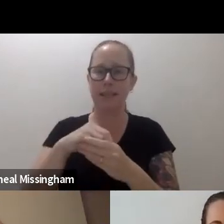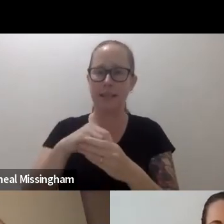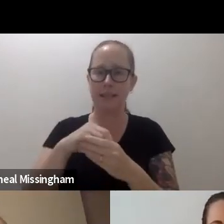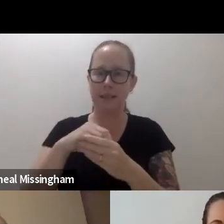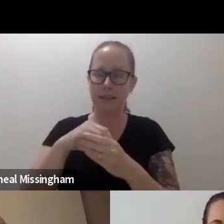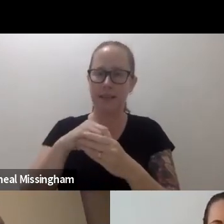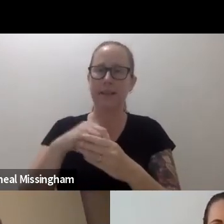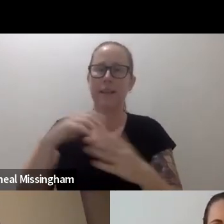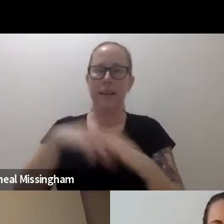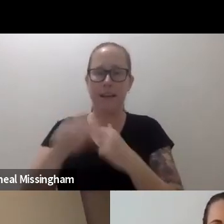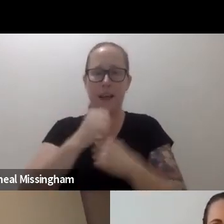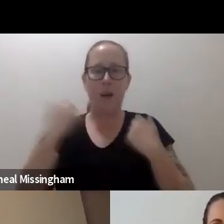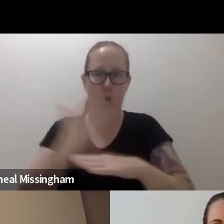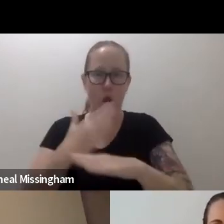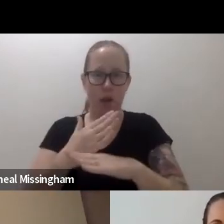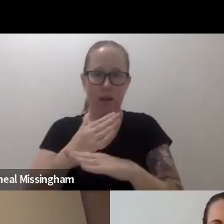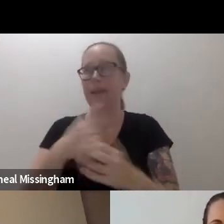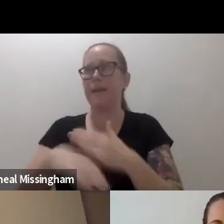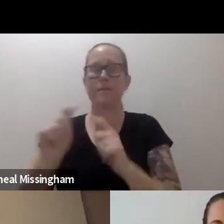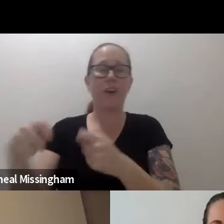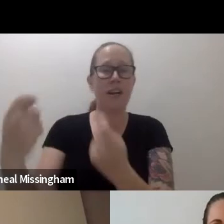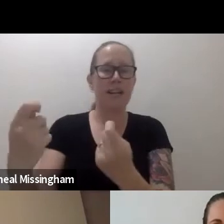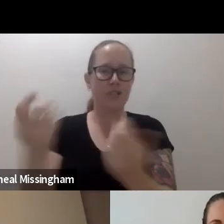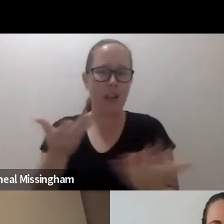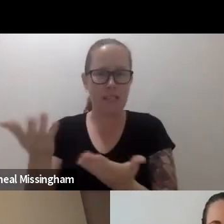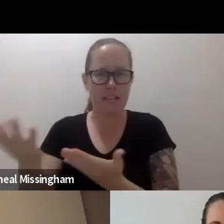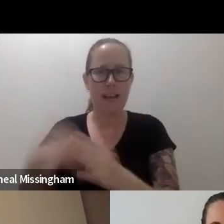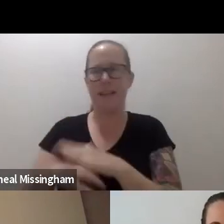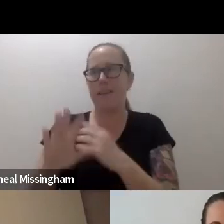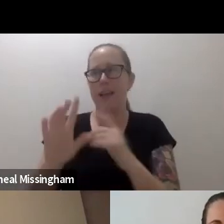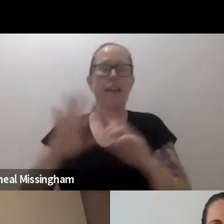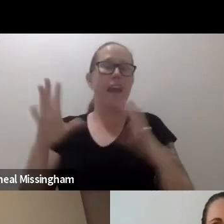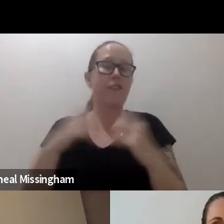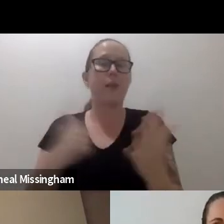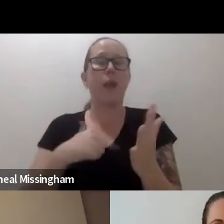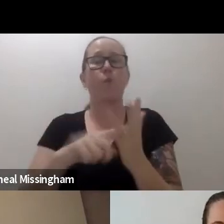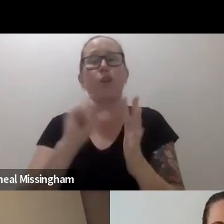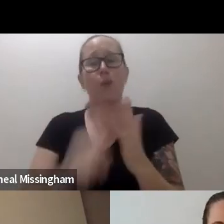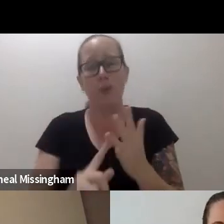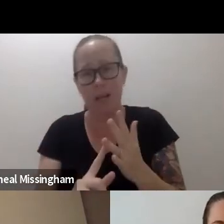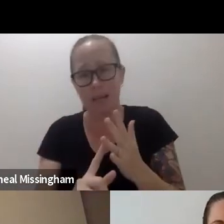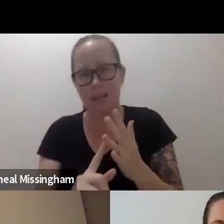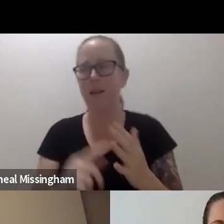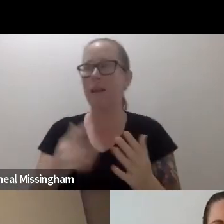inclusion in our work, in providing services, in everything that we